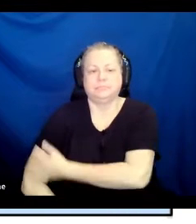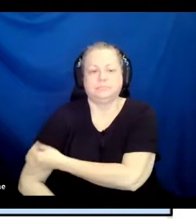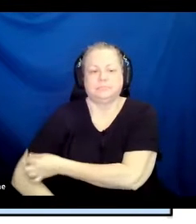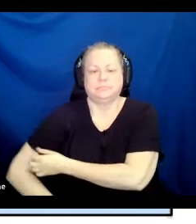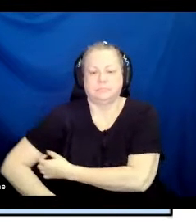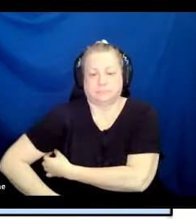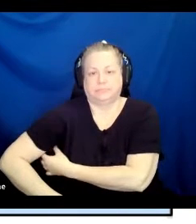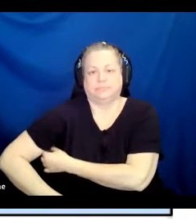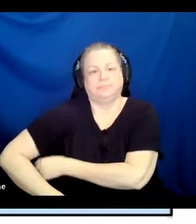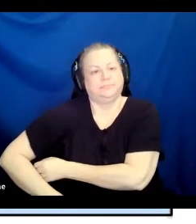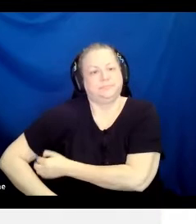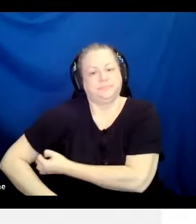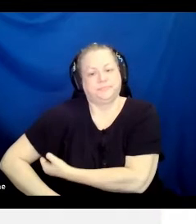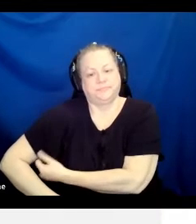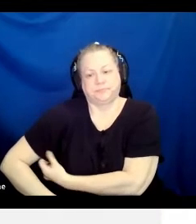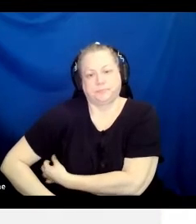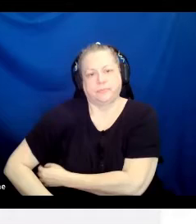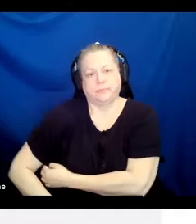Okay, and next slide.